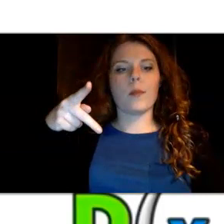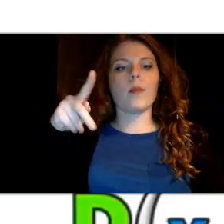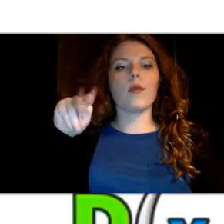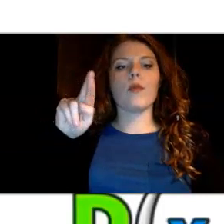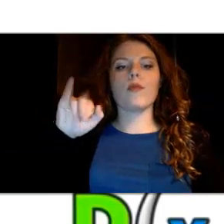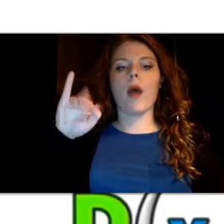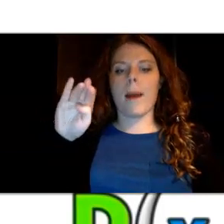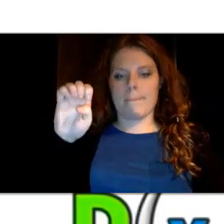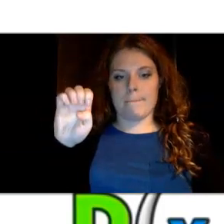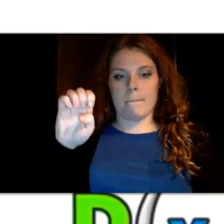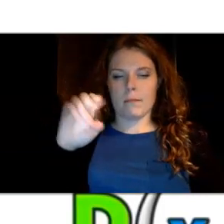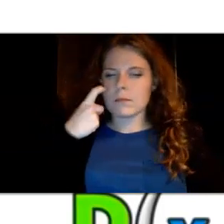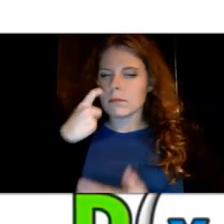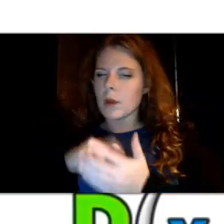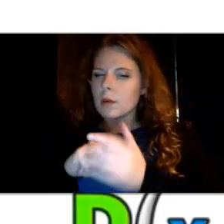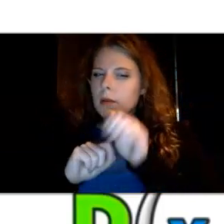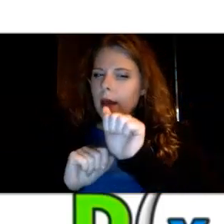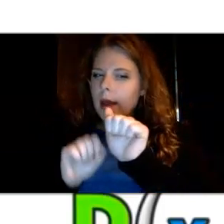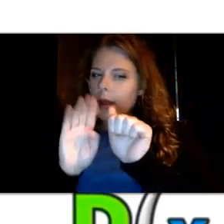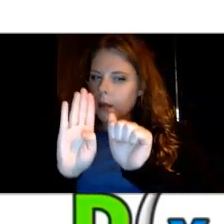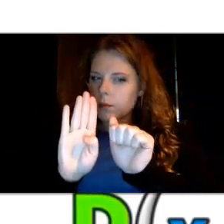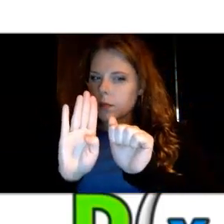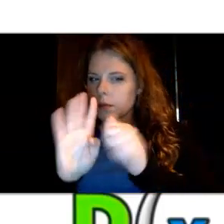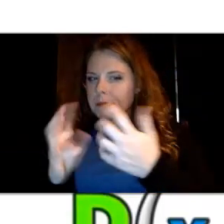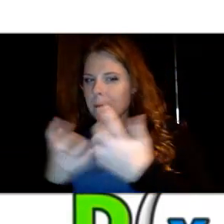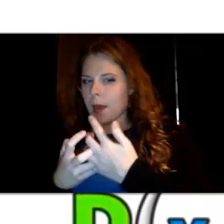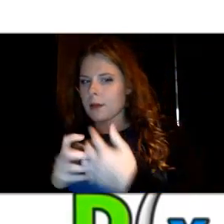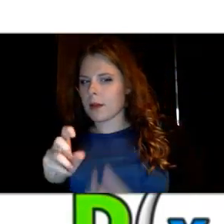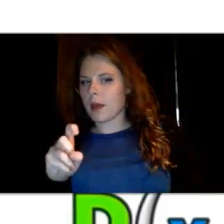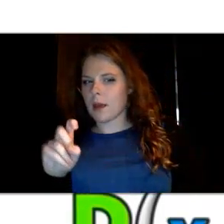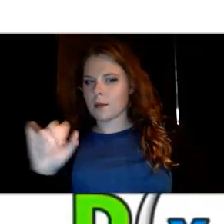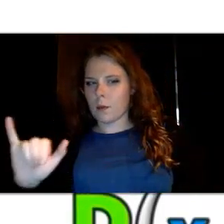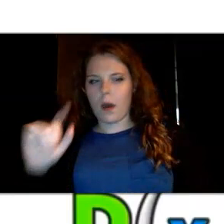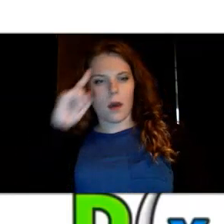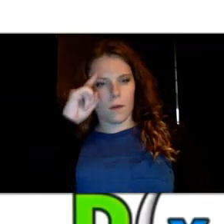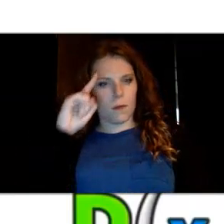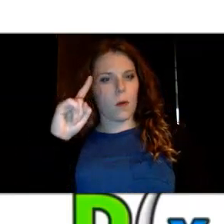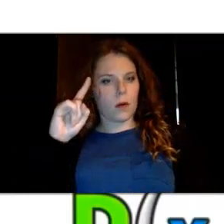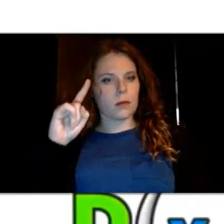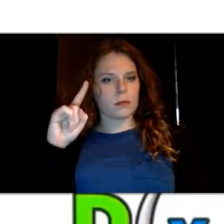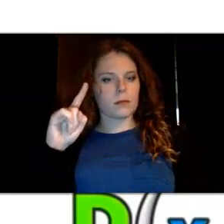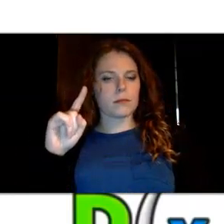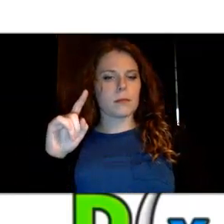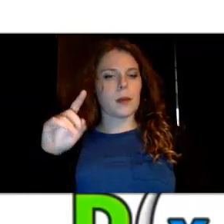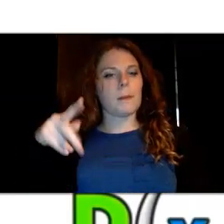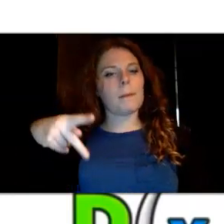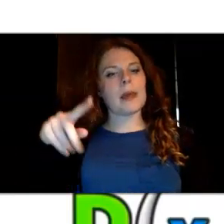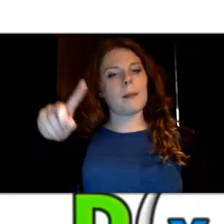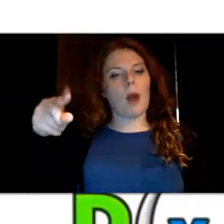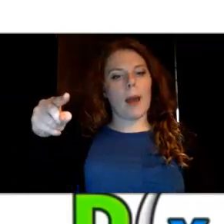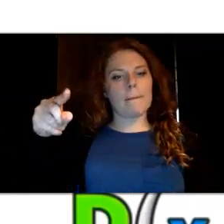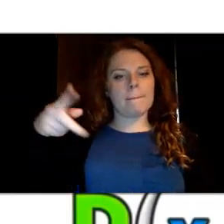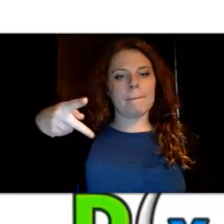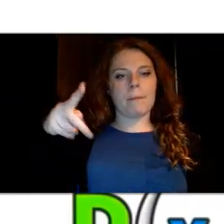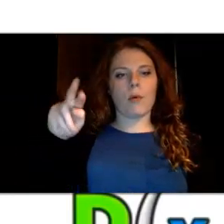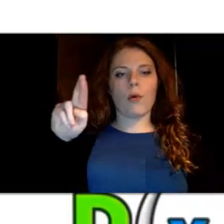Notice that the A and B values correspond with the x and y coordinates of the point P as it's translated to P prime.